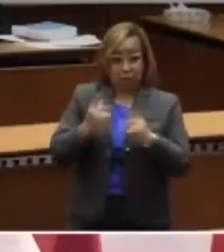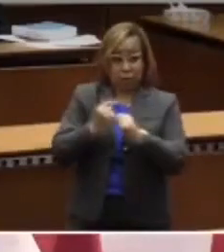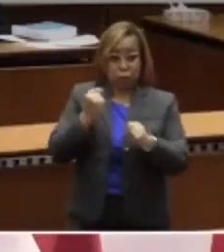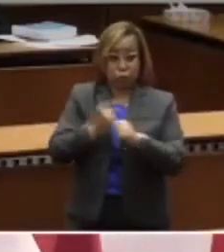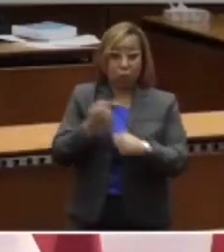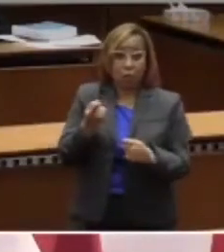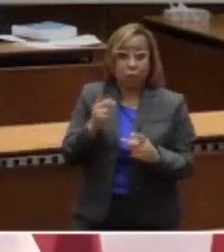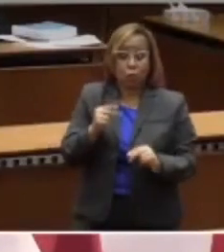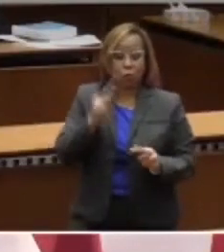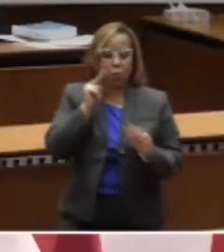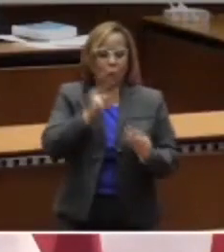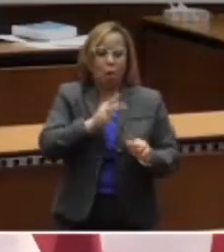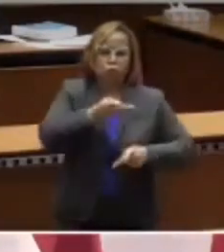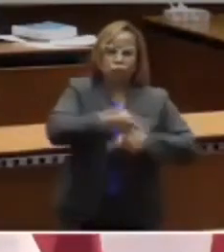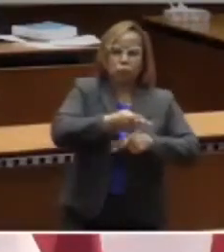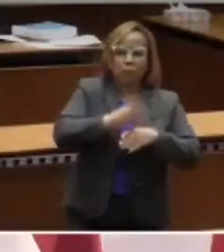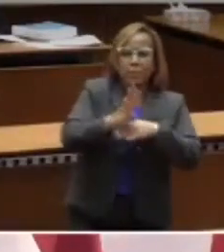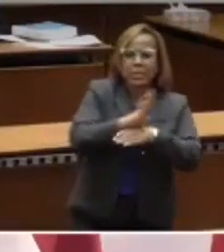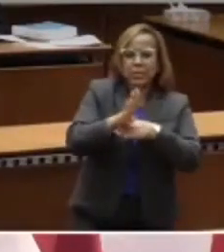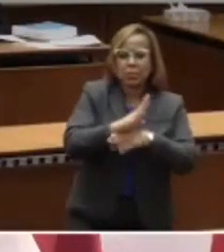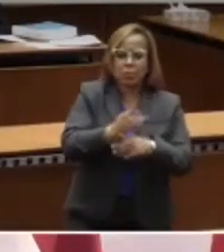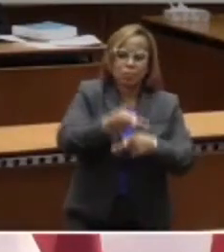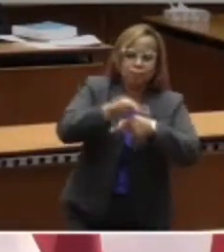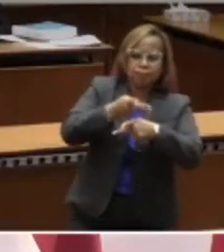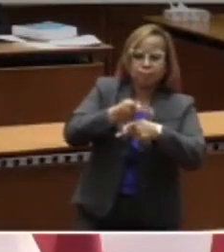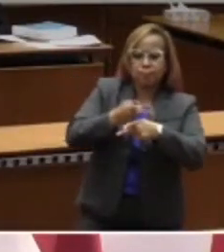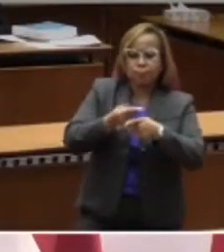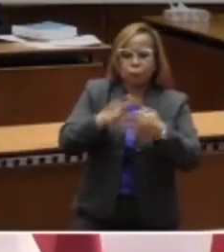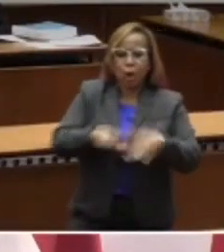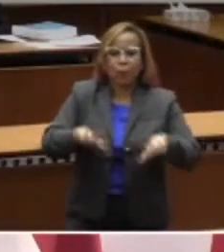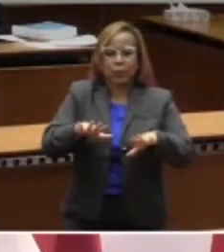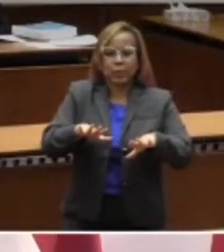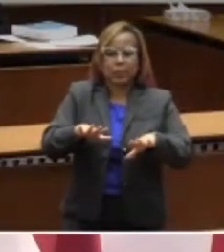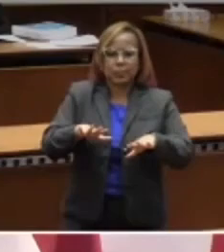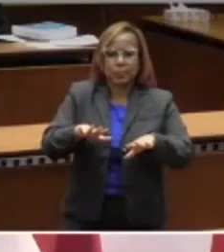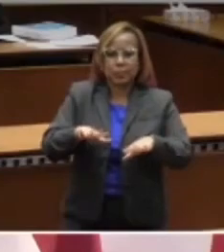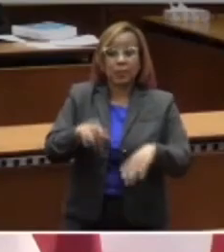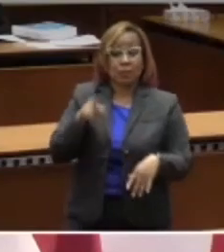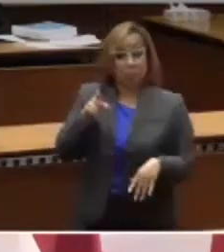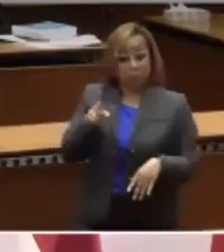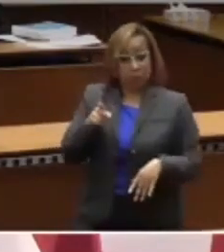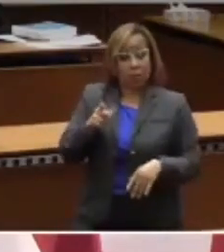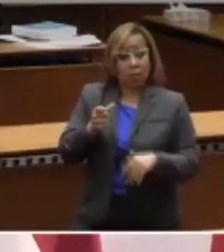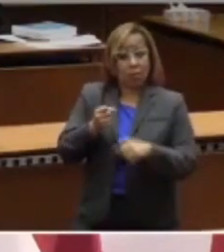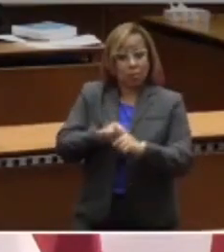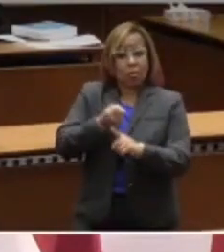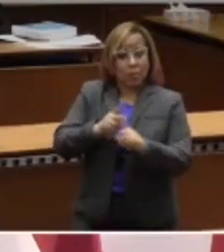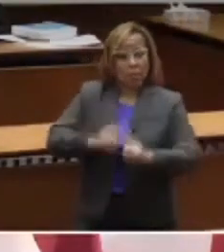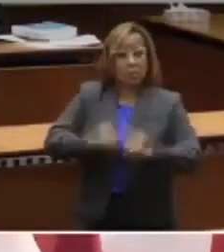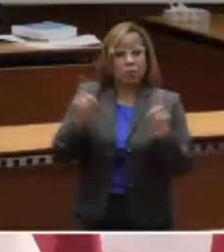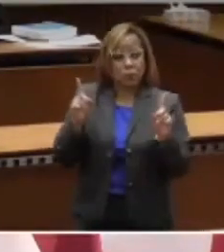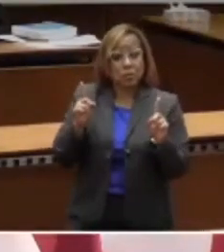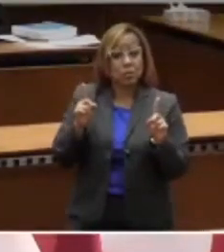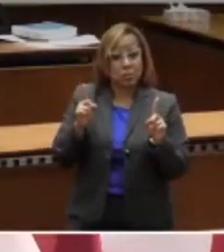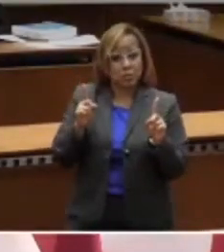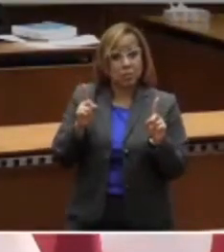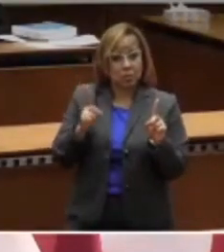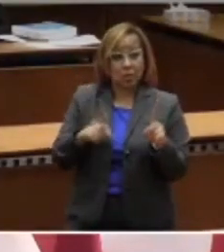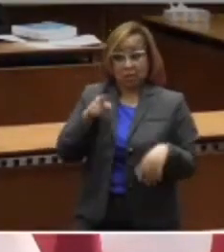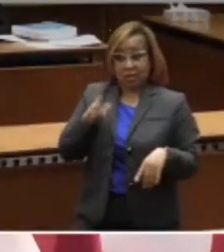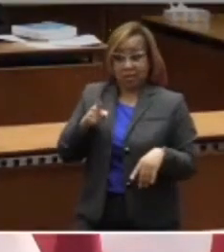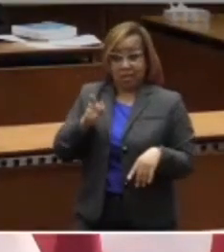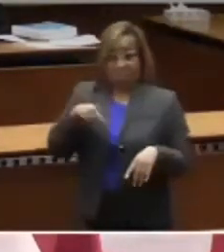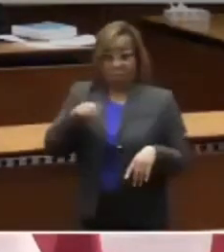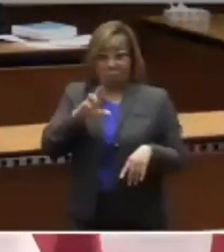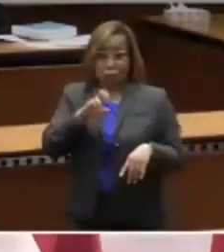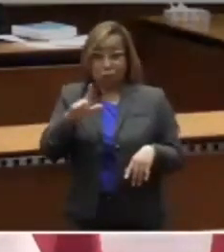stood watch over businesses and property like sentinels. They truly made a difference in thwarting the efforts of